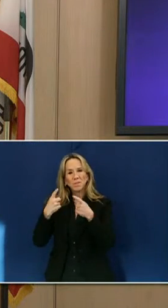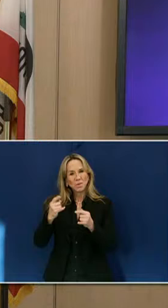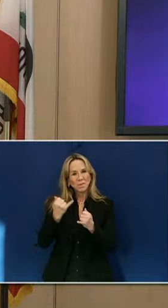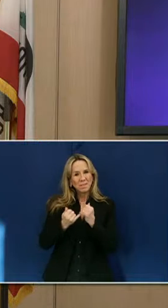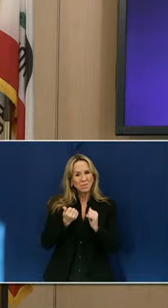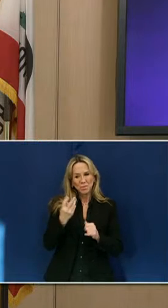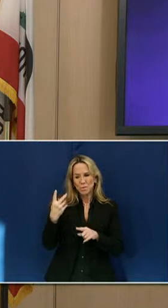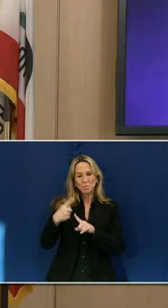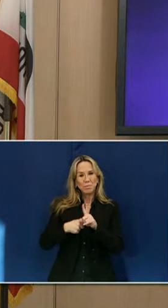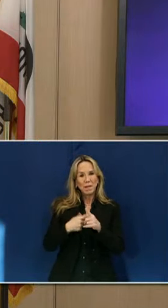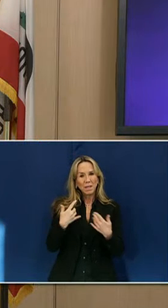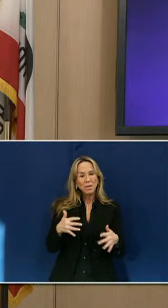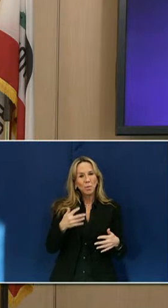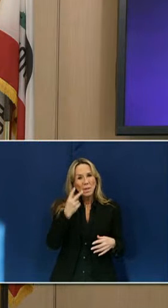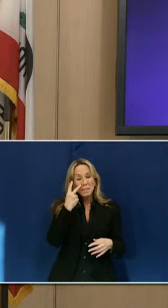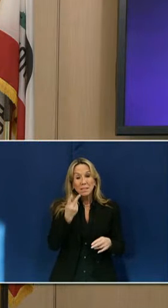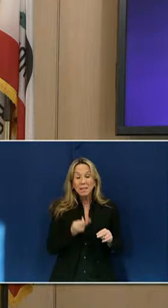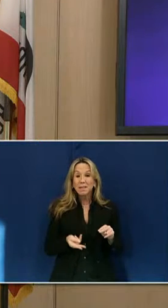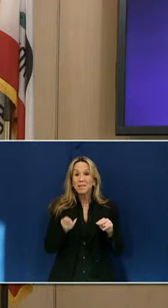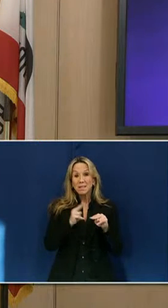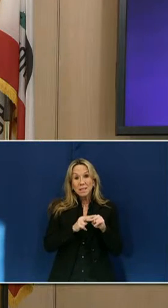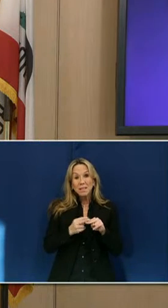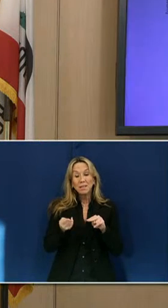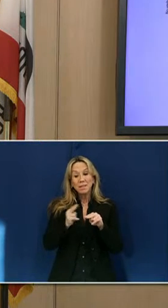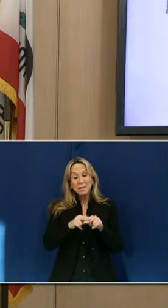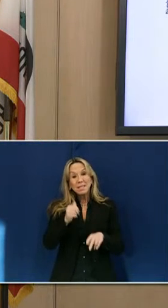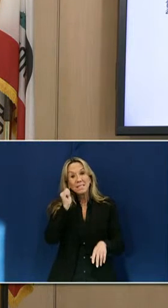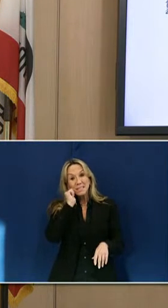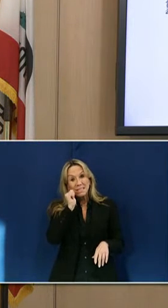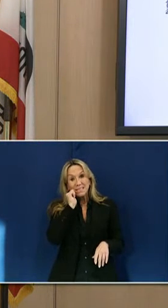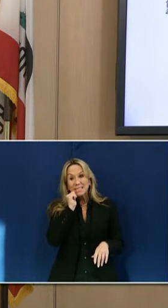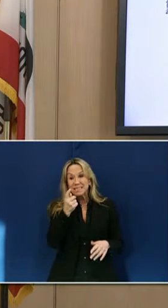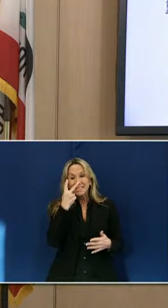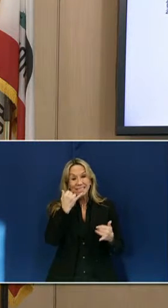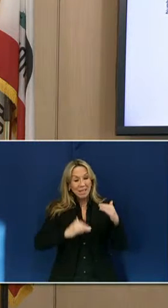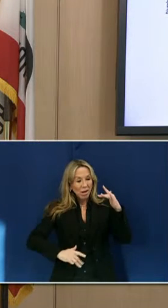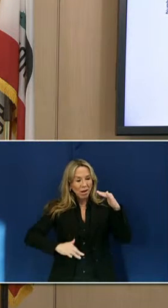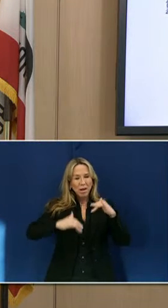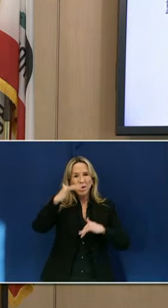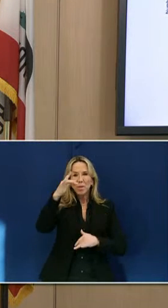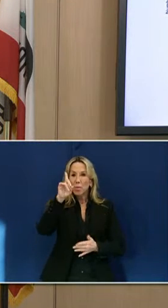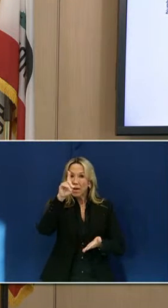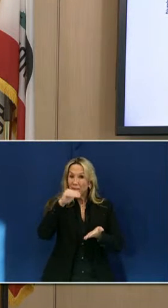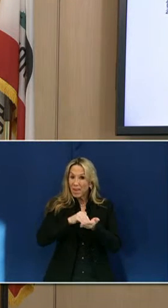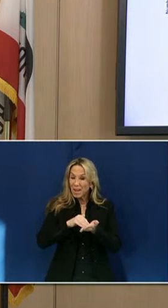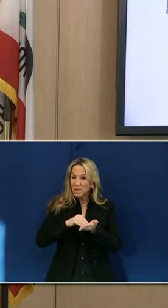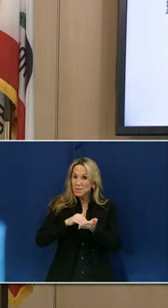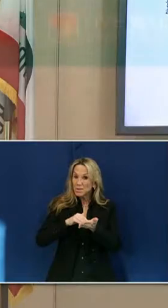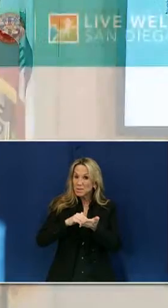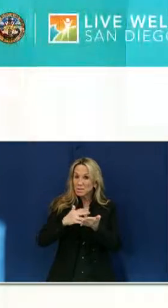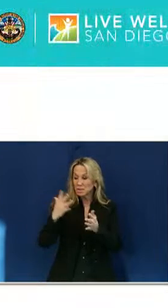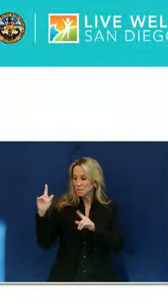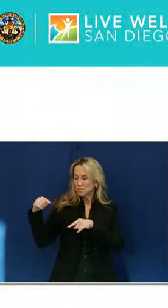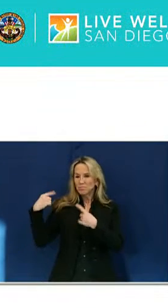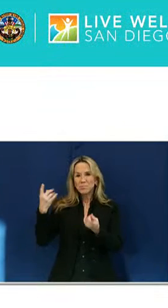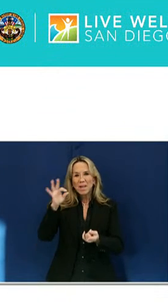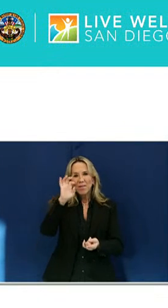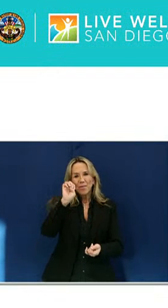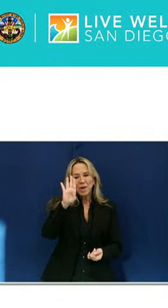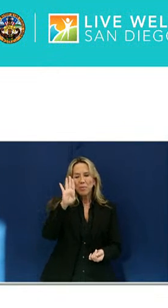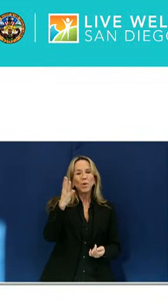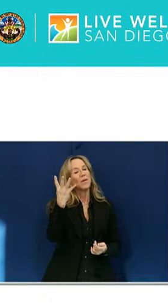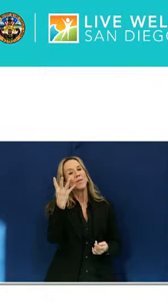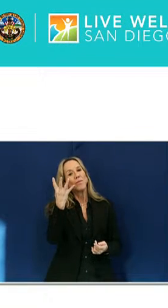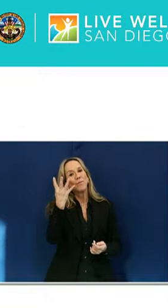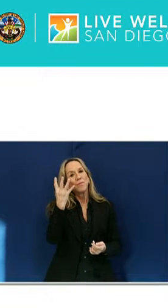have seen rising new daily cases reported in the 1,000 since February 14th, and recently